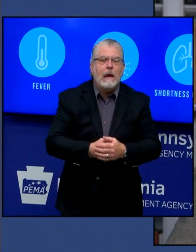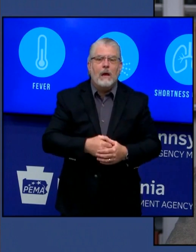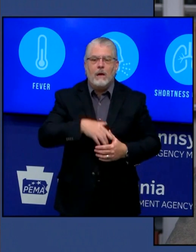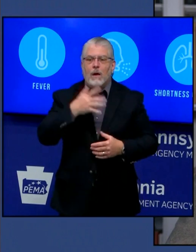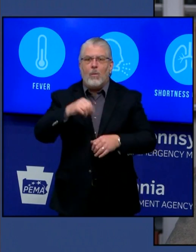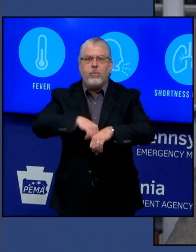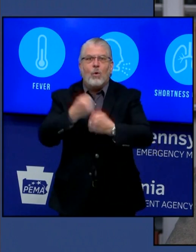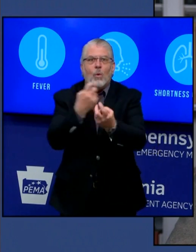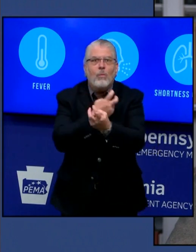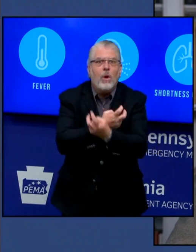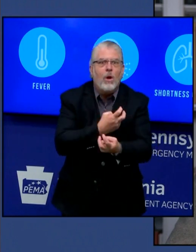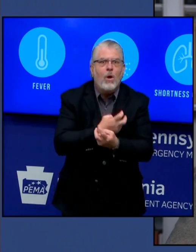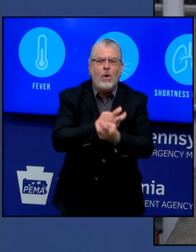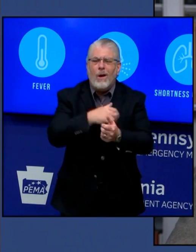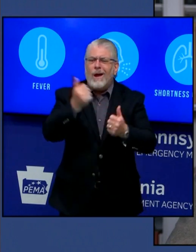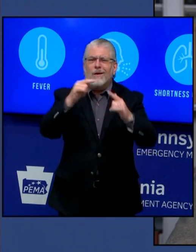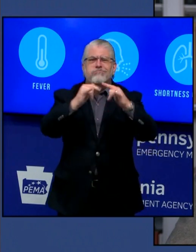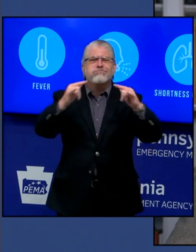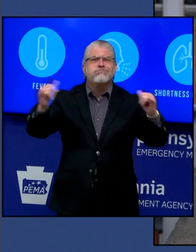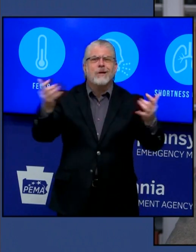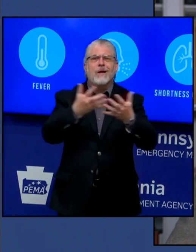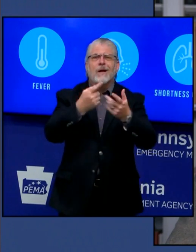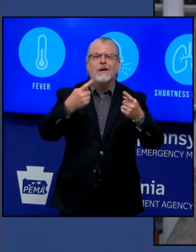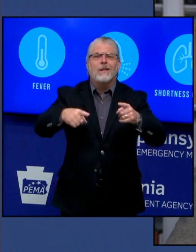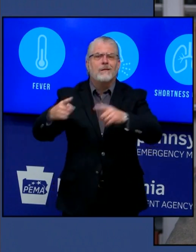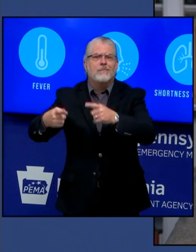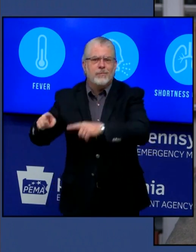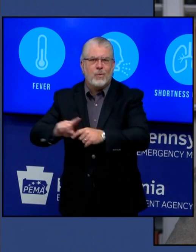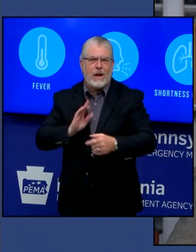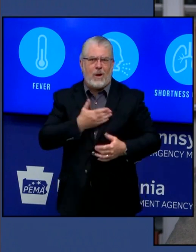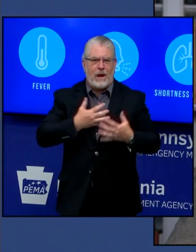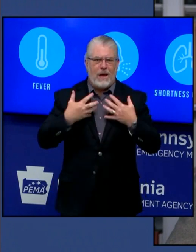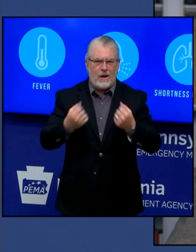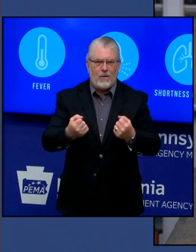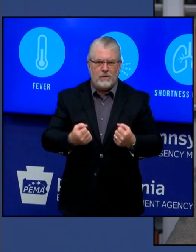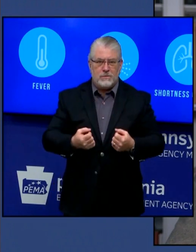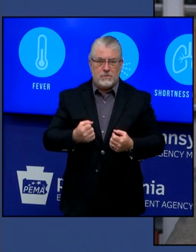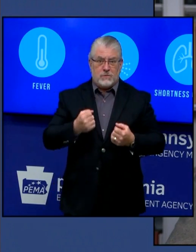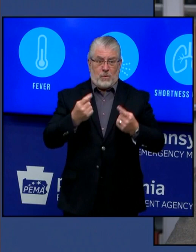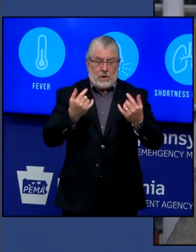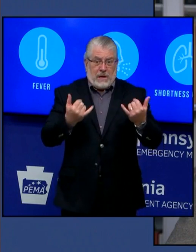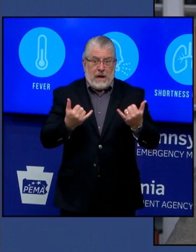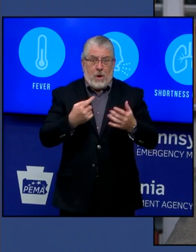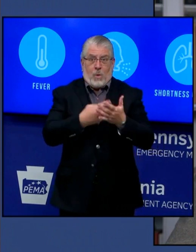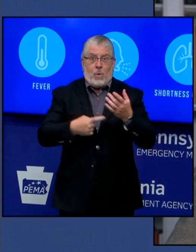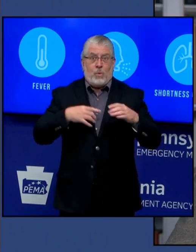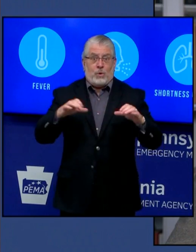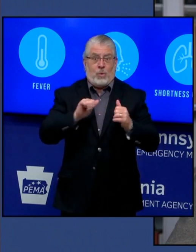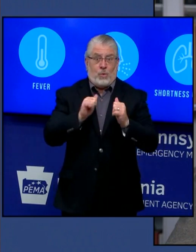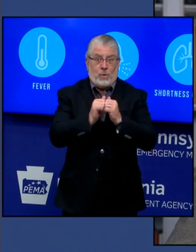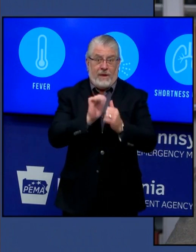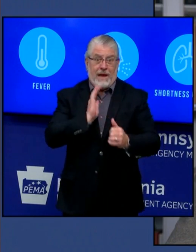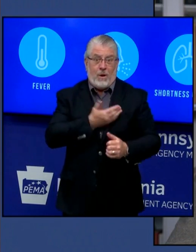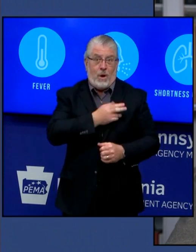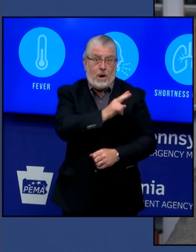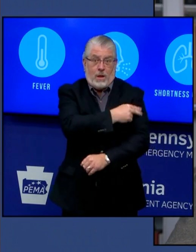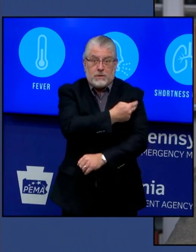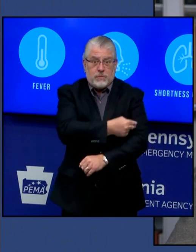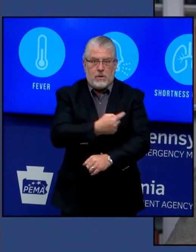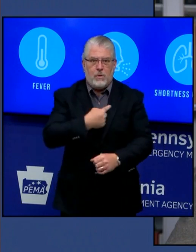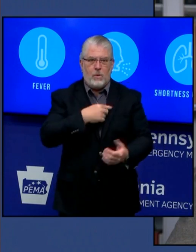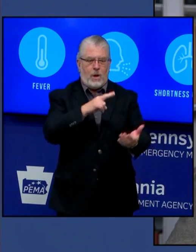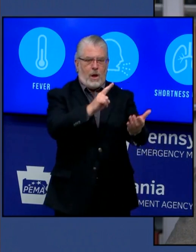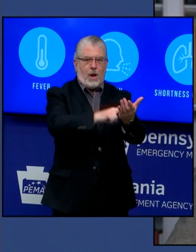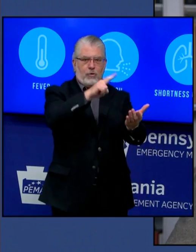million low-interest loan package that will provide immediate working capital that will allow our medical facilities to get the personal